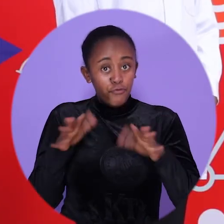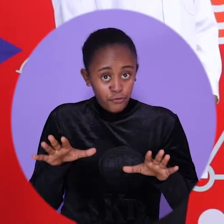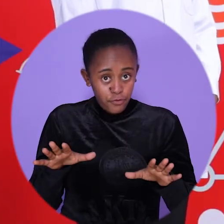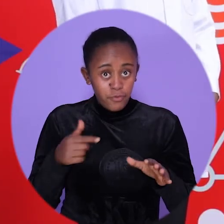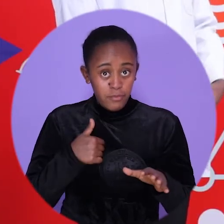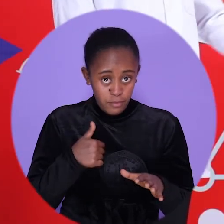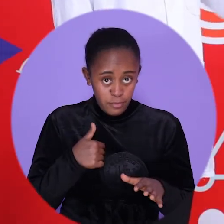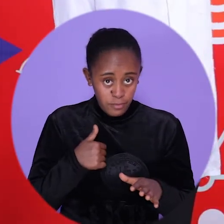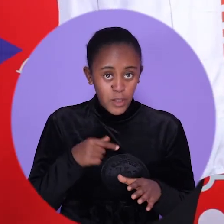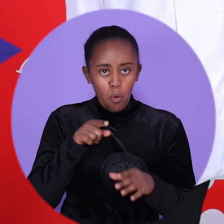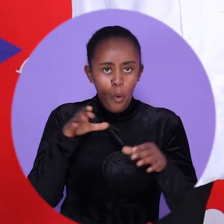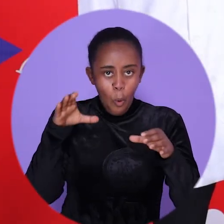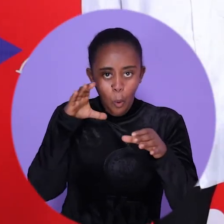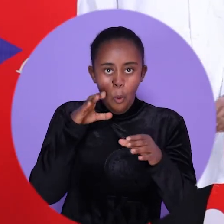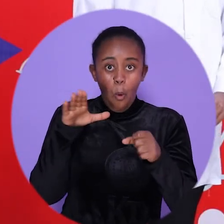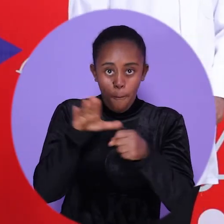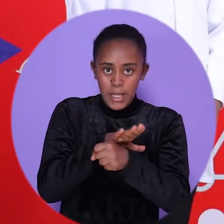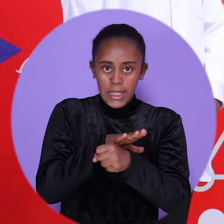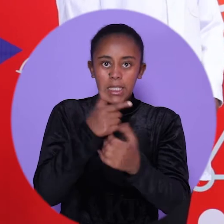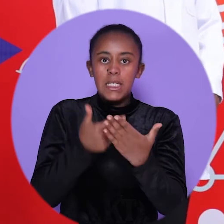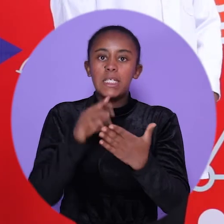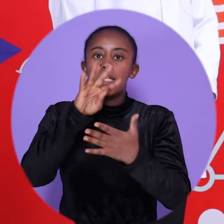story, you have to complete this table